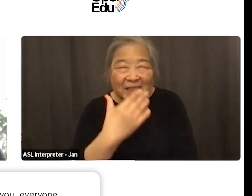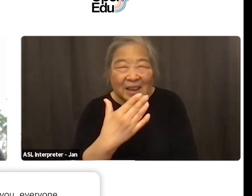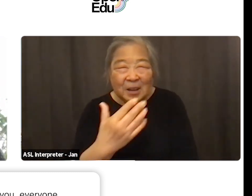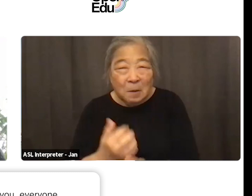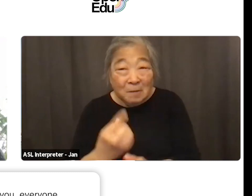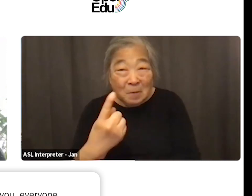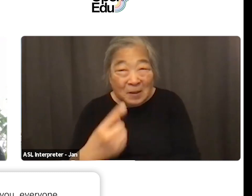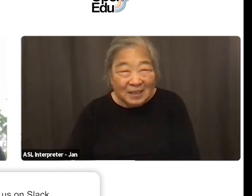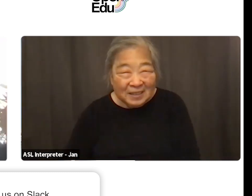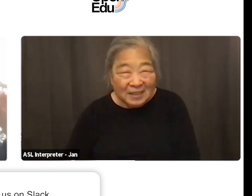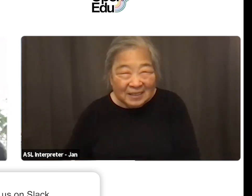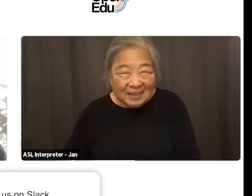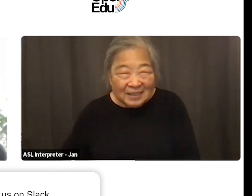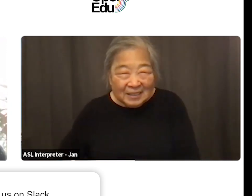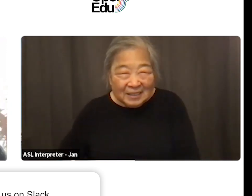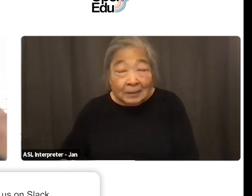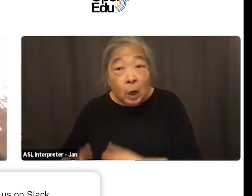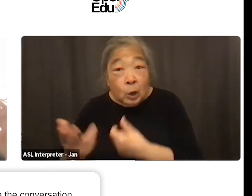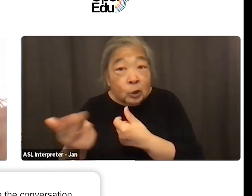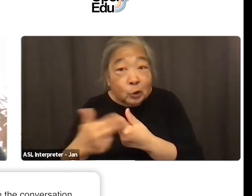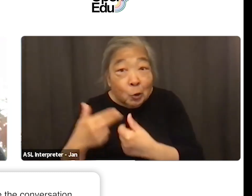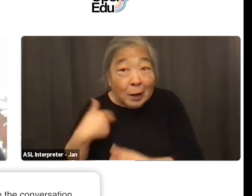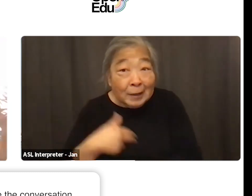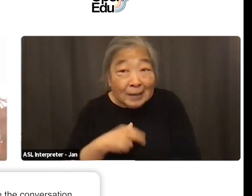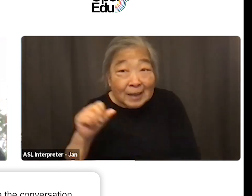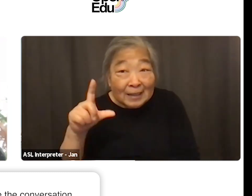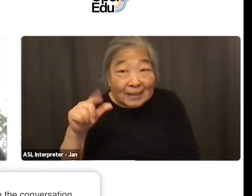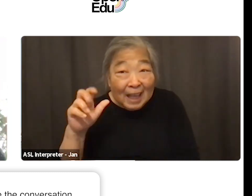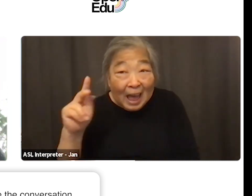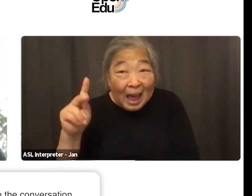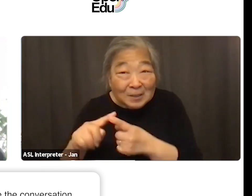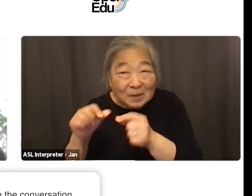everyone. Join us on Slack to continue